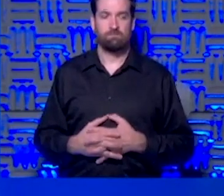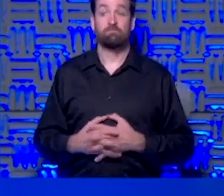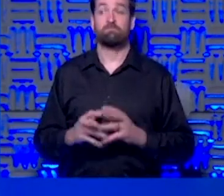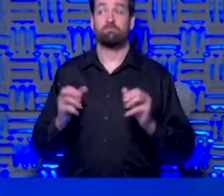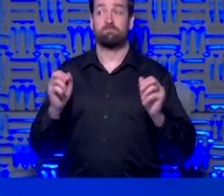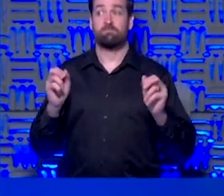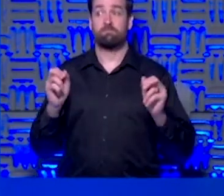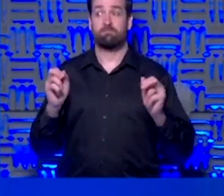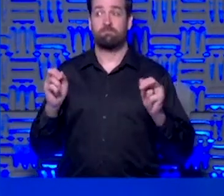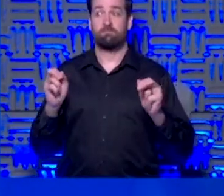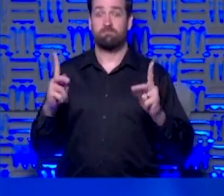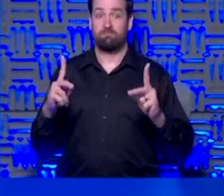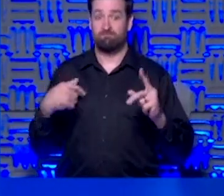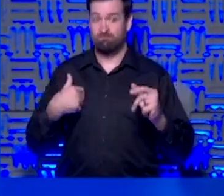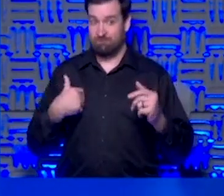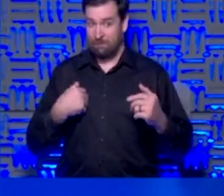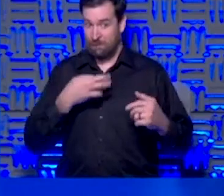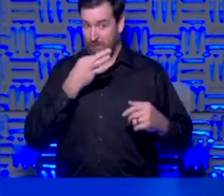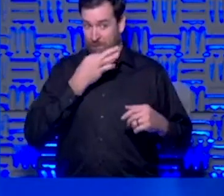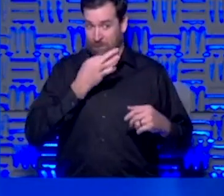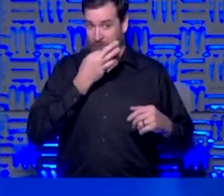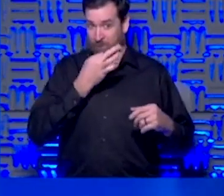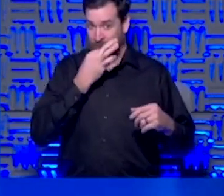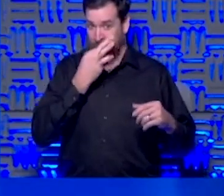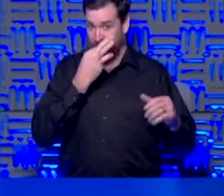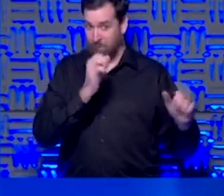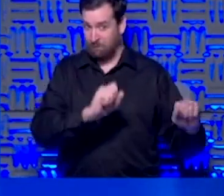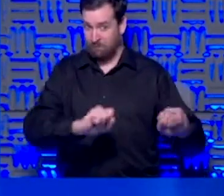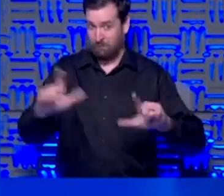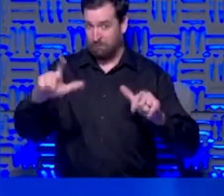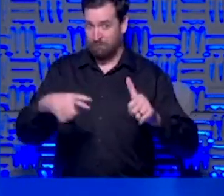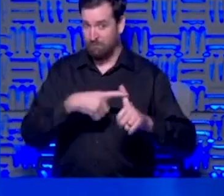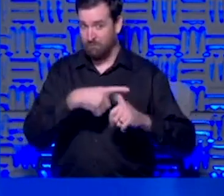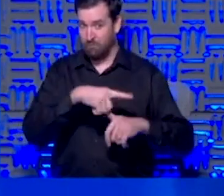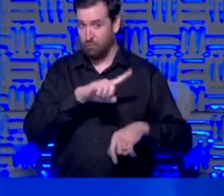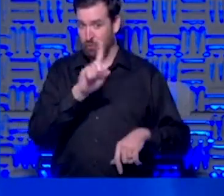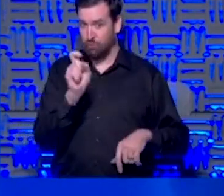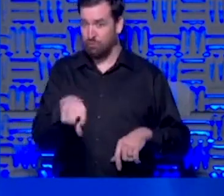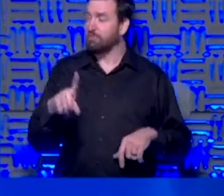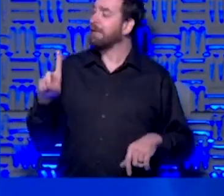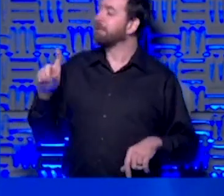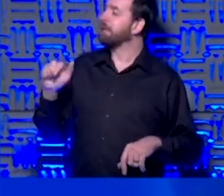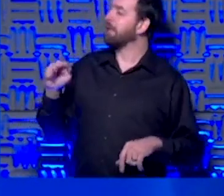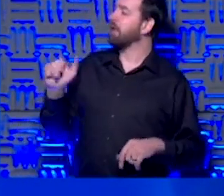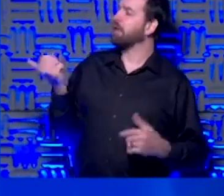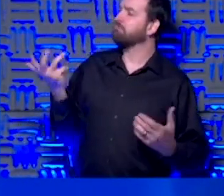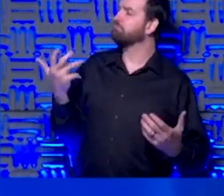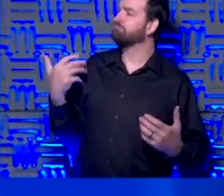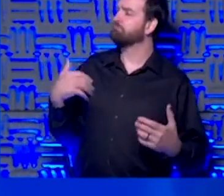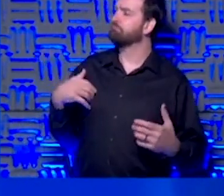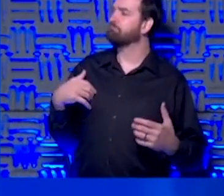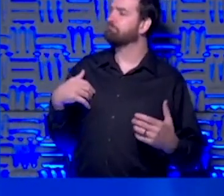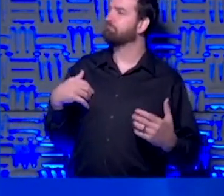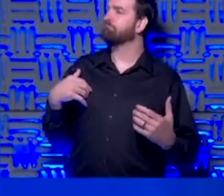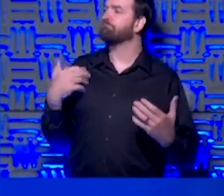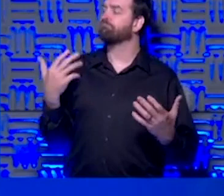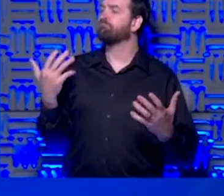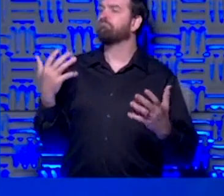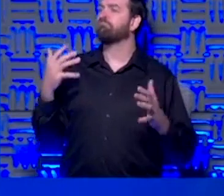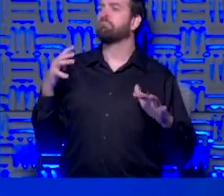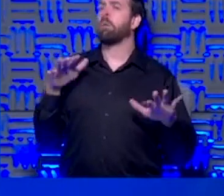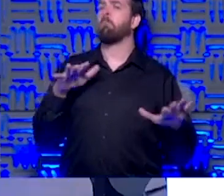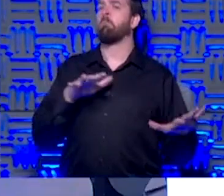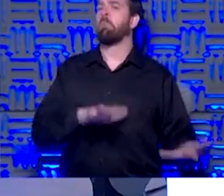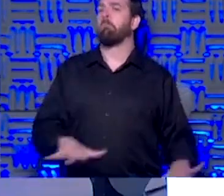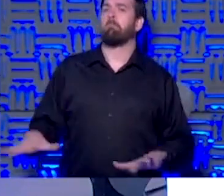Okay, we are teeing up our first question while we do that, Dana. Where do you think we're going to settle around for the